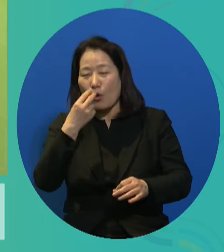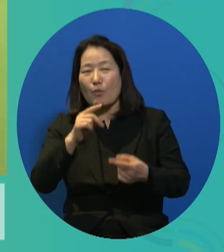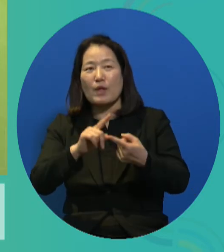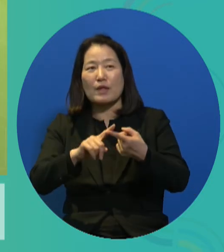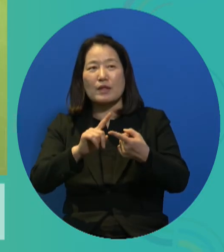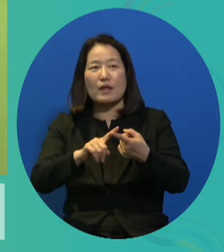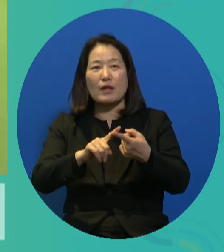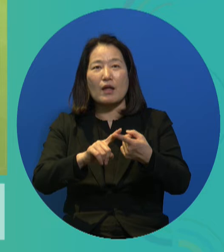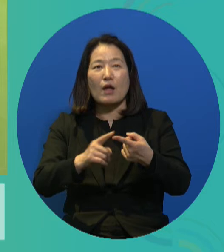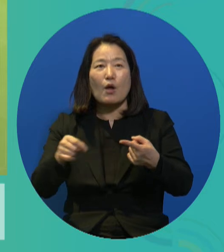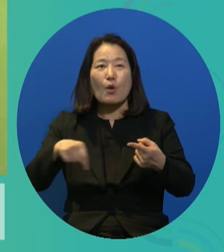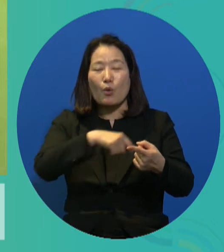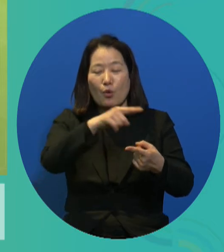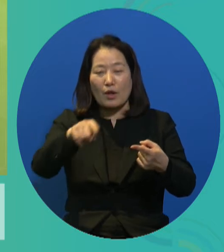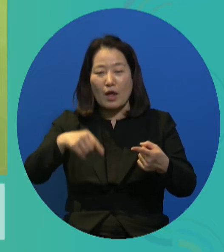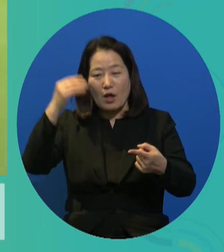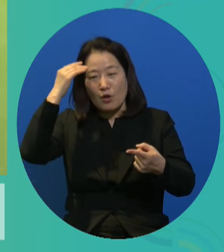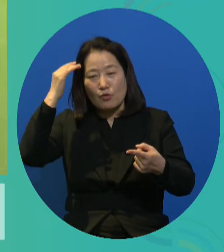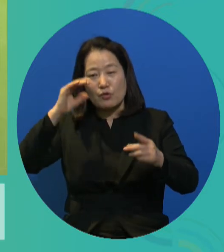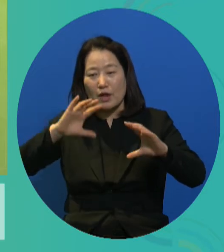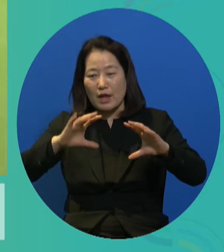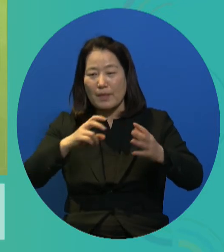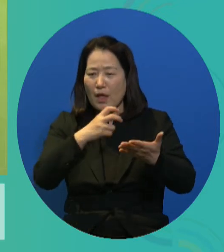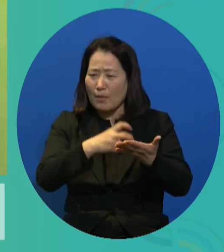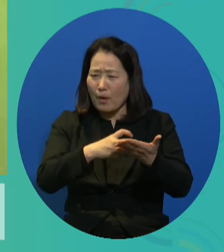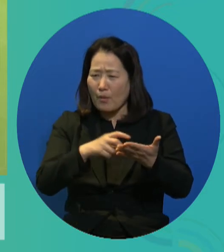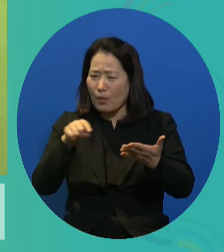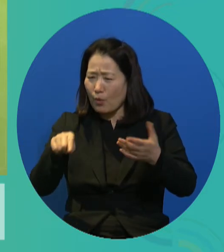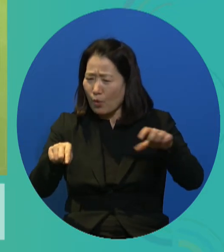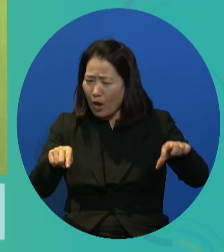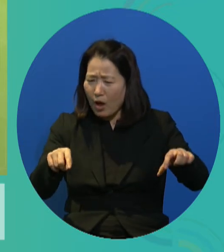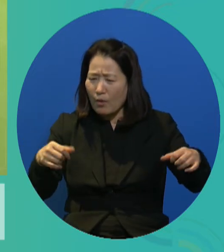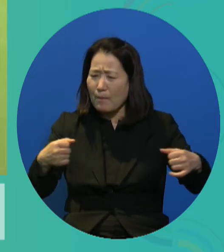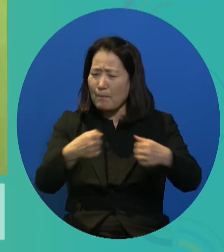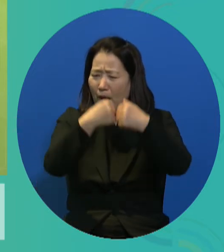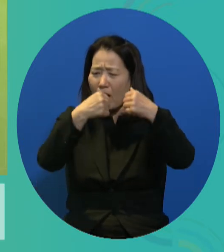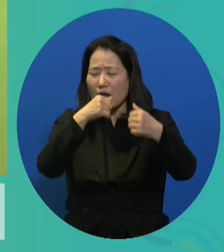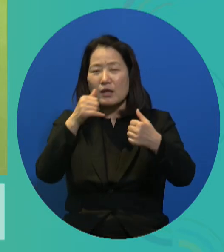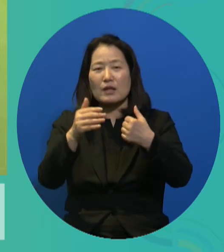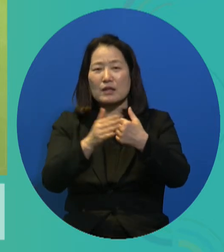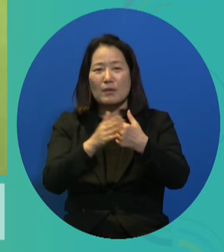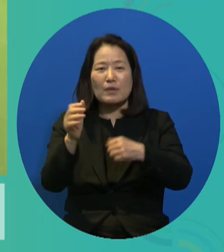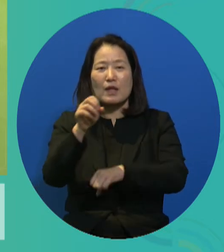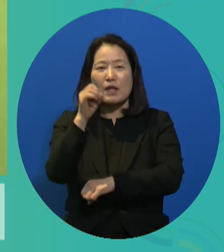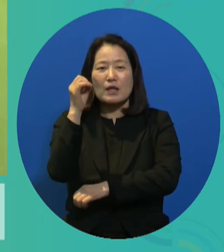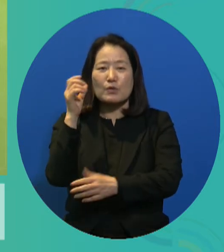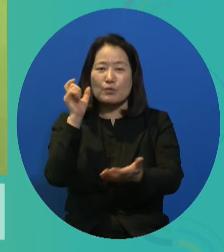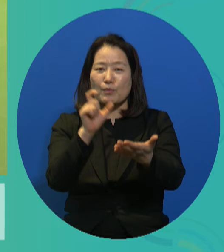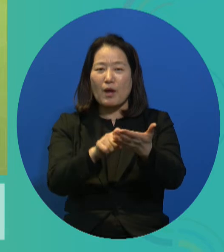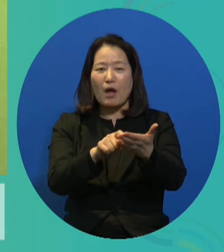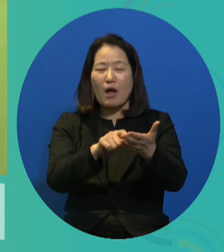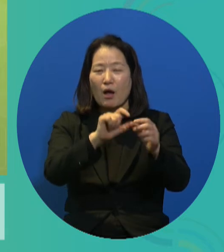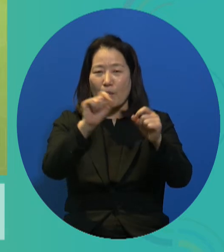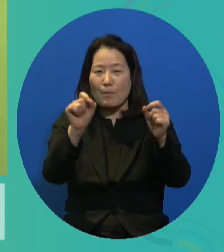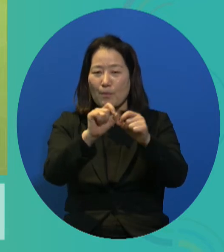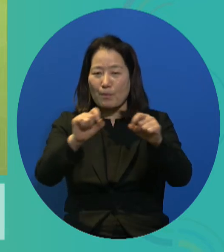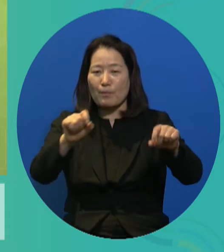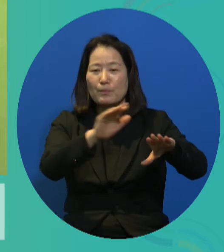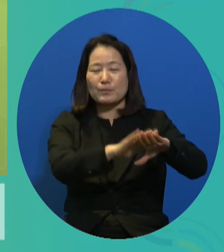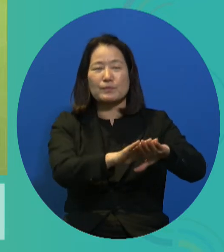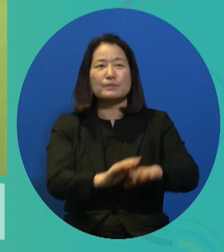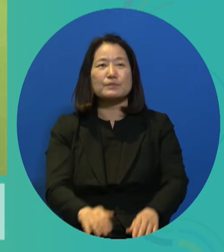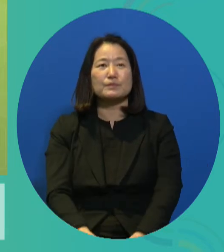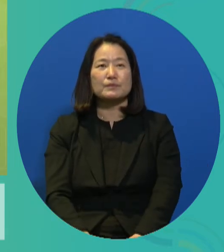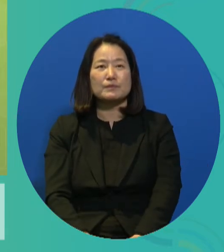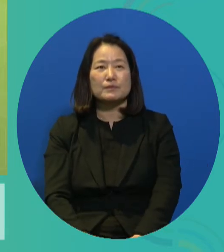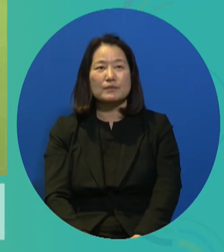rights. And this, the government claimed that might clash with domestic law, and therefore they reserve the